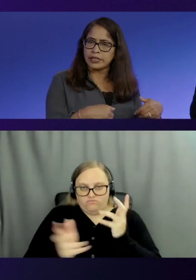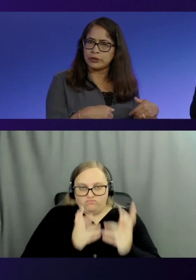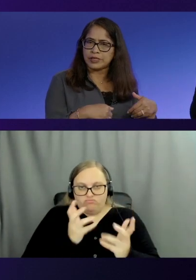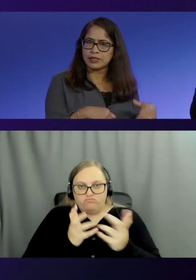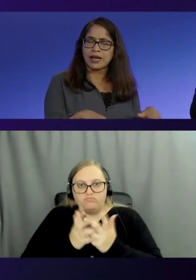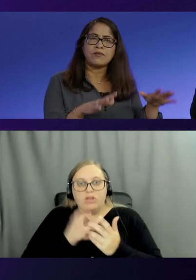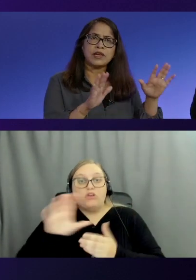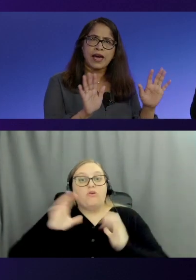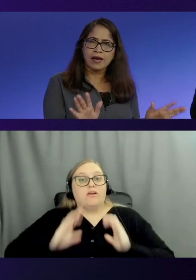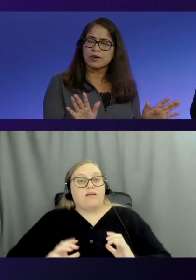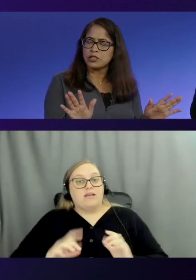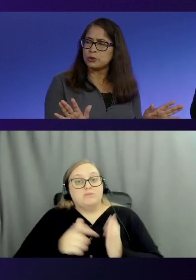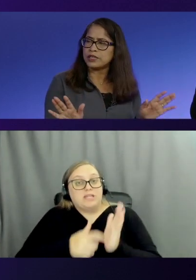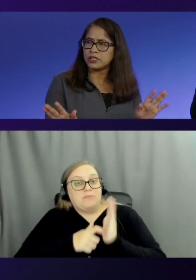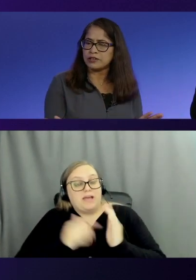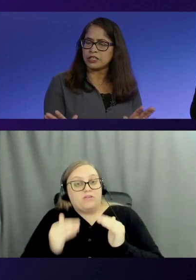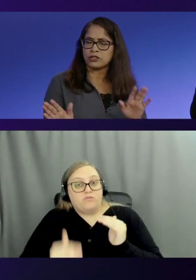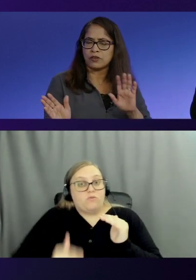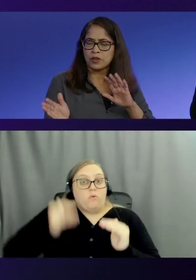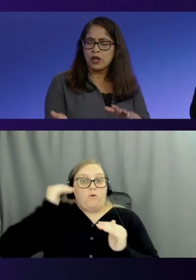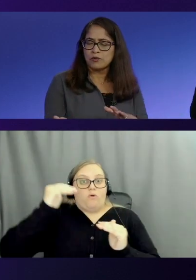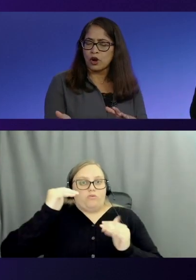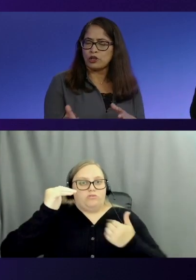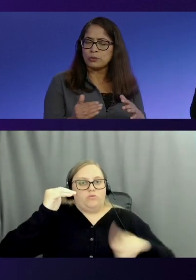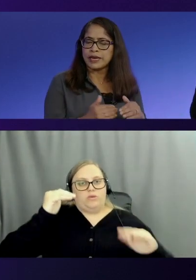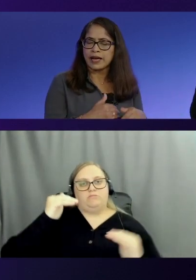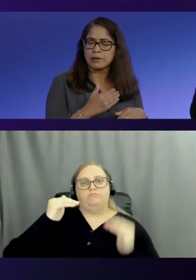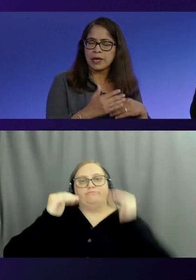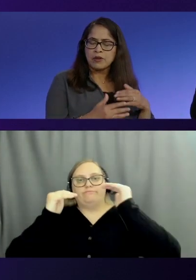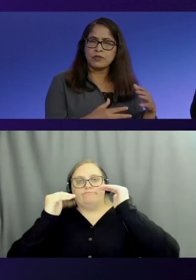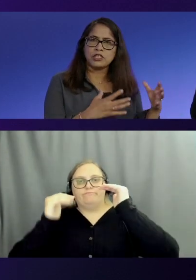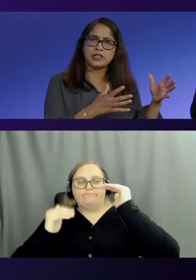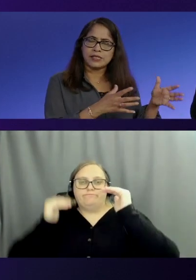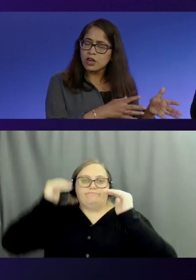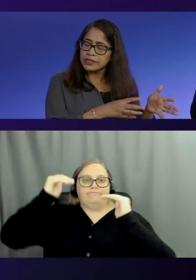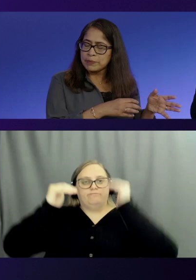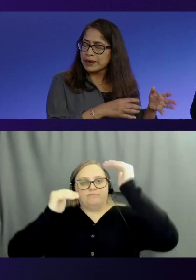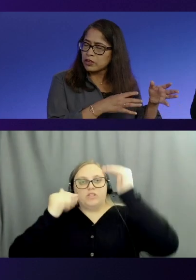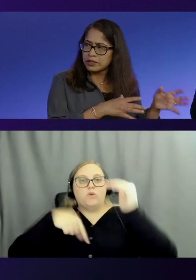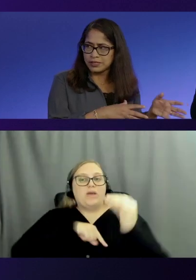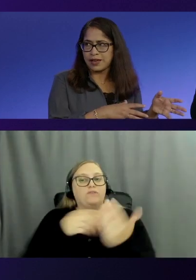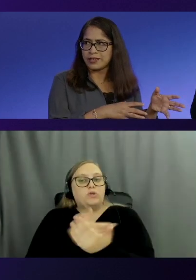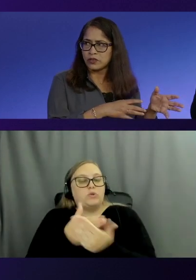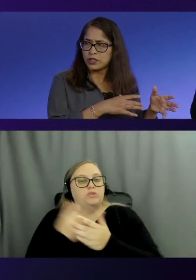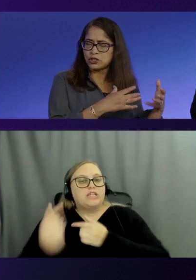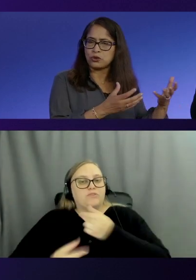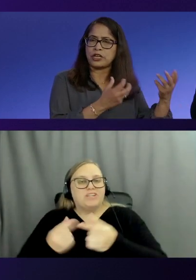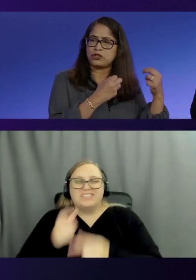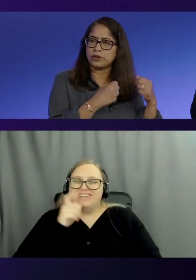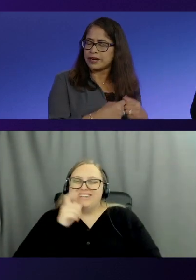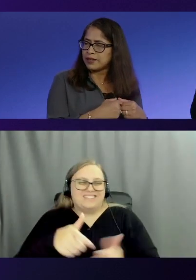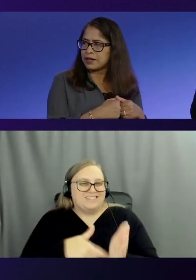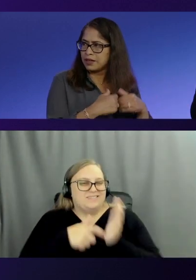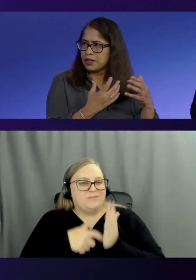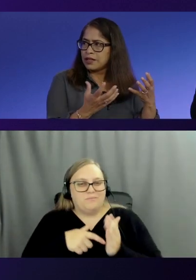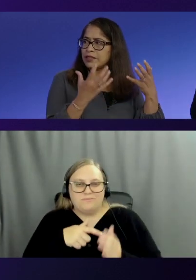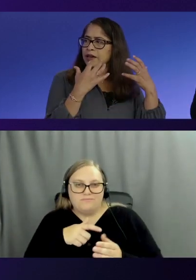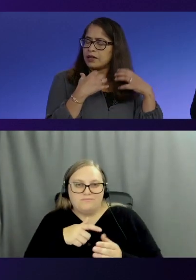or reduces. And we have a newer generation of volume type, which does not depend on the size of the storage to